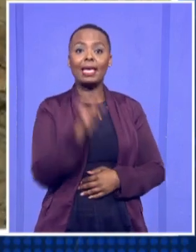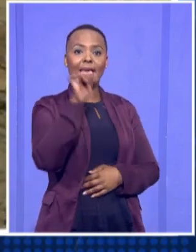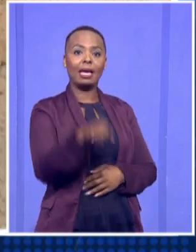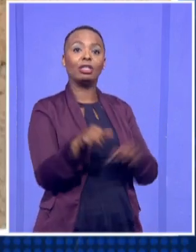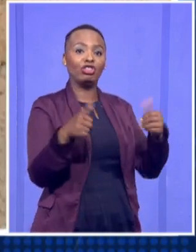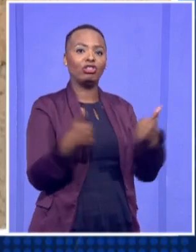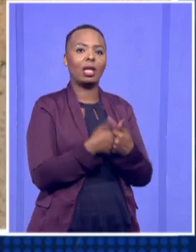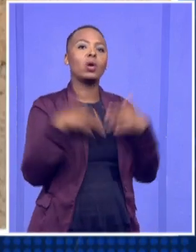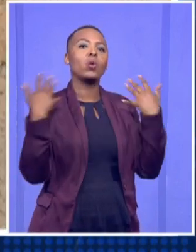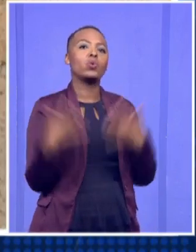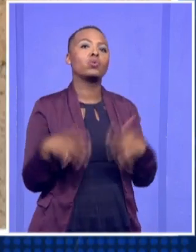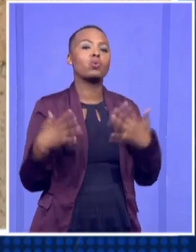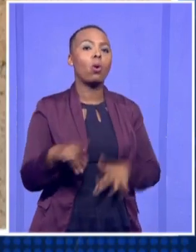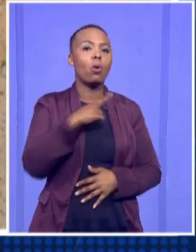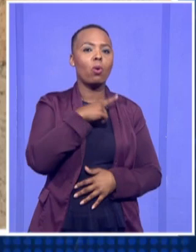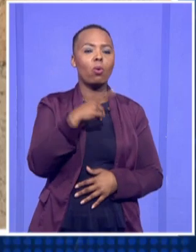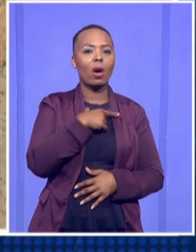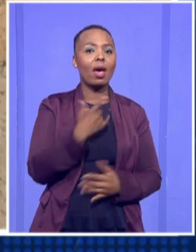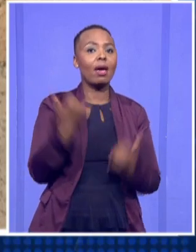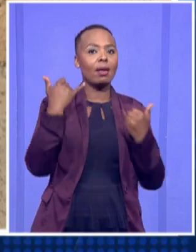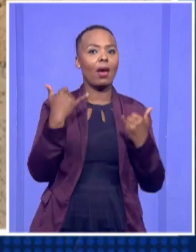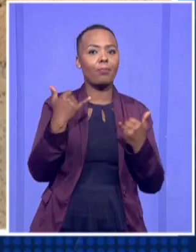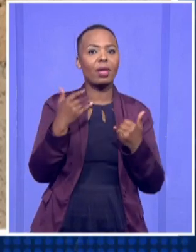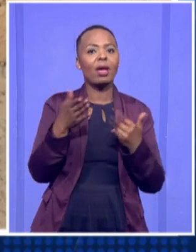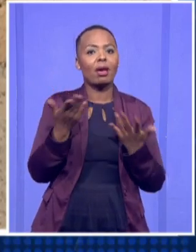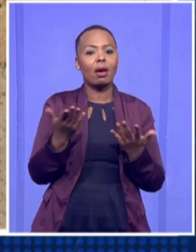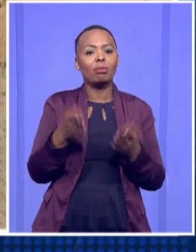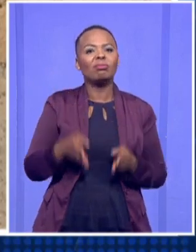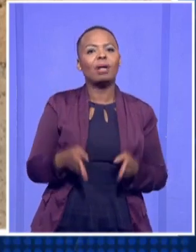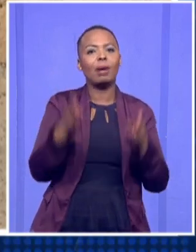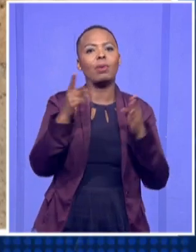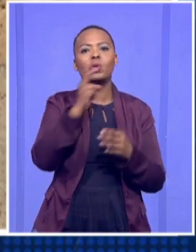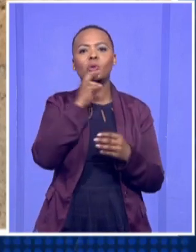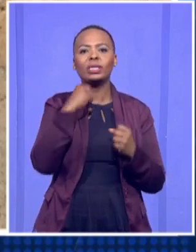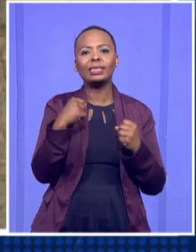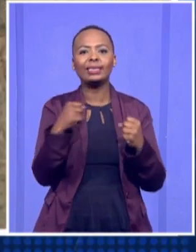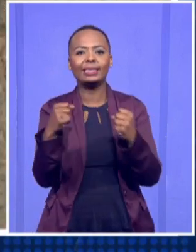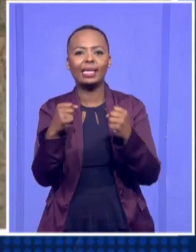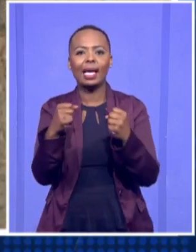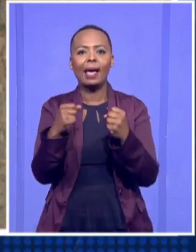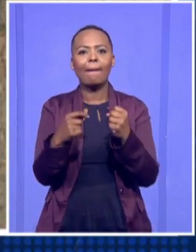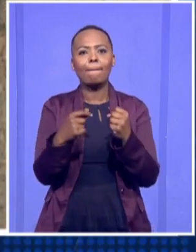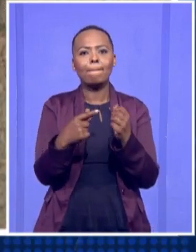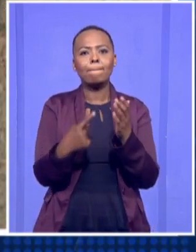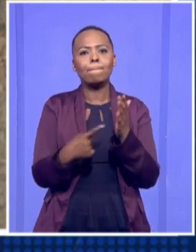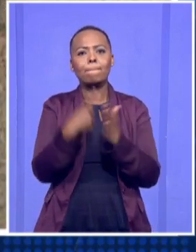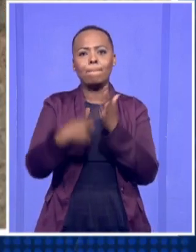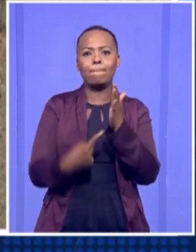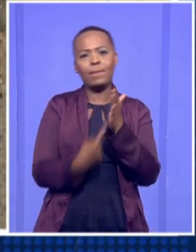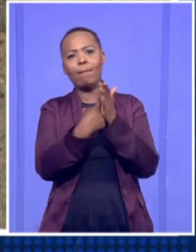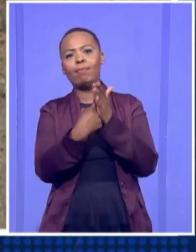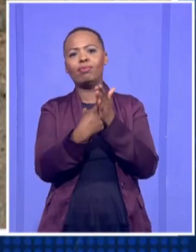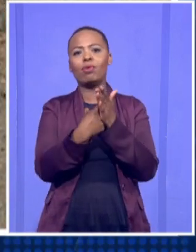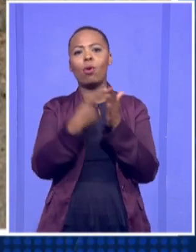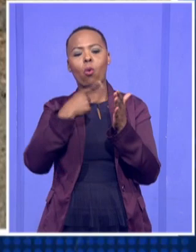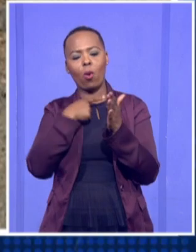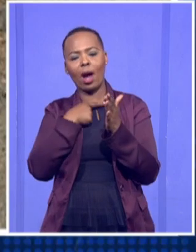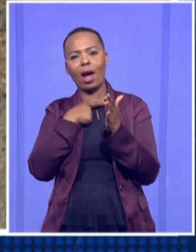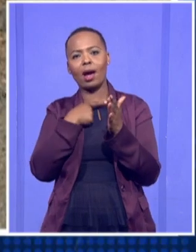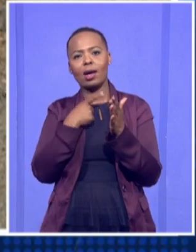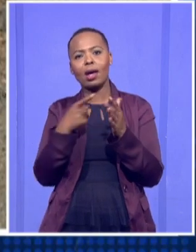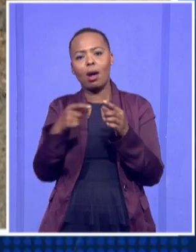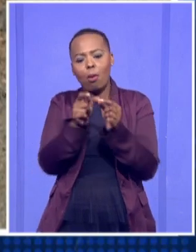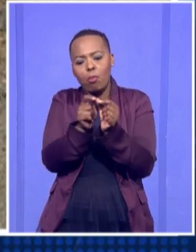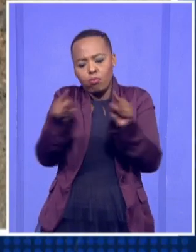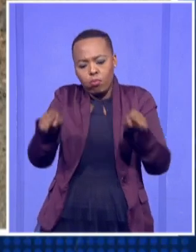I mean, you as a motorist will see, I mean, if your tire is damaged in a pothole, who do you call? Because if you phone the one authority,